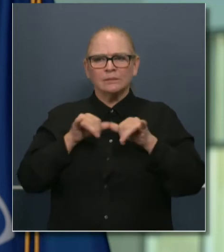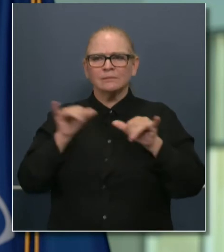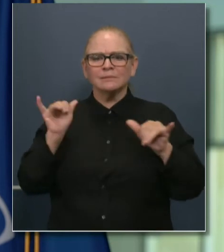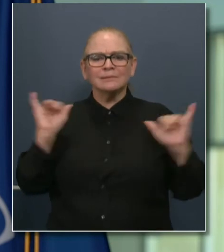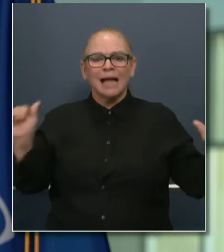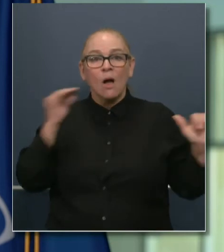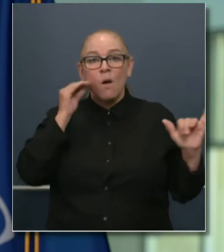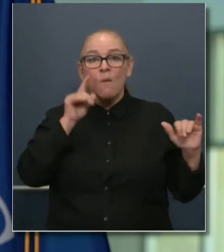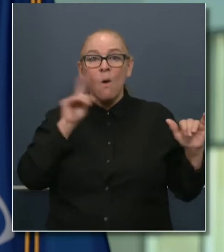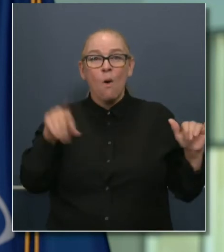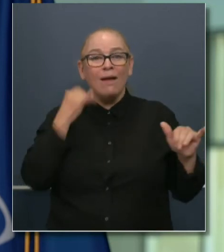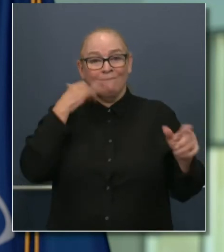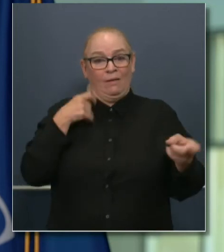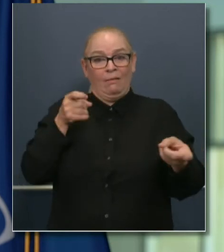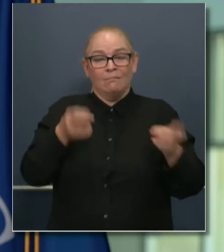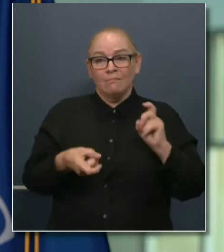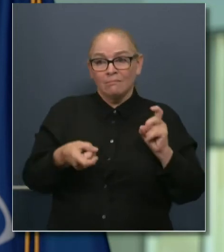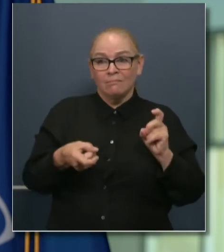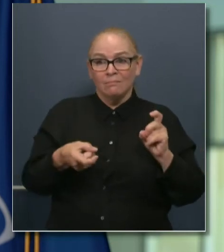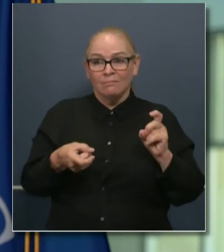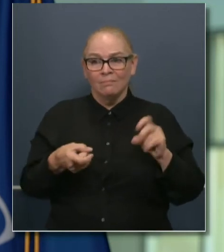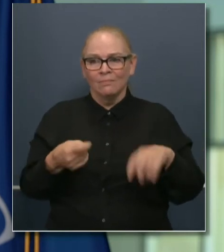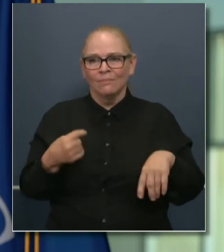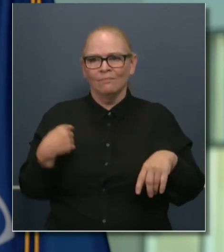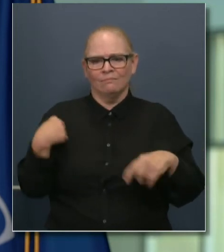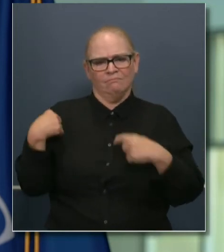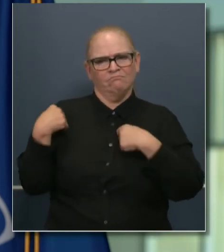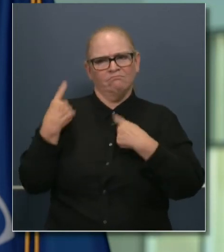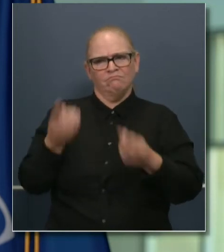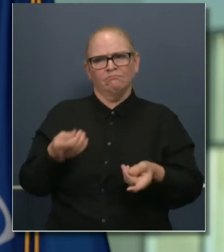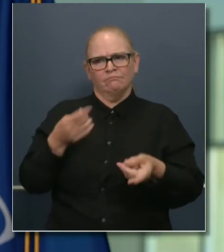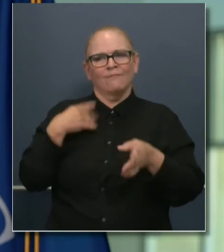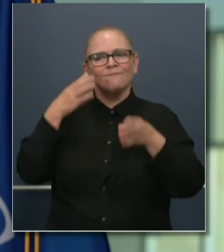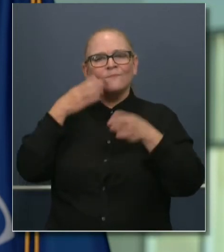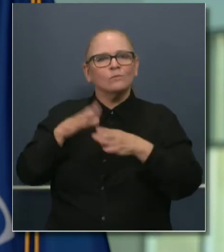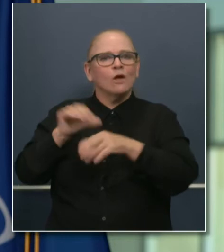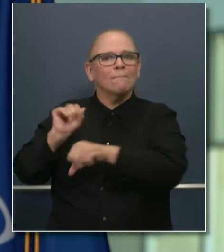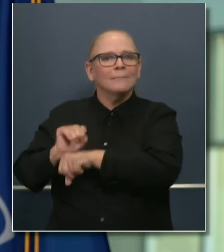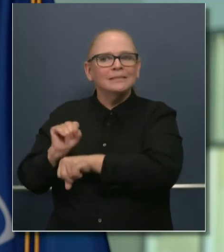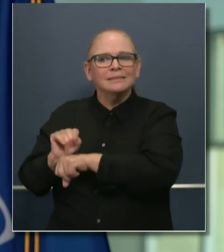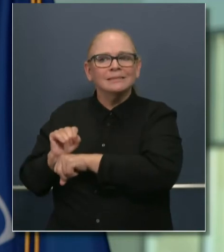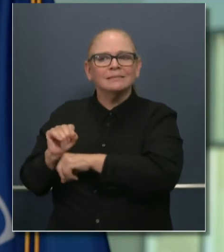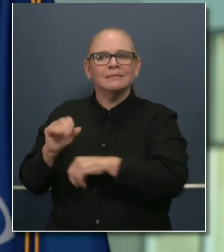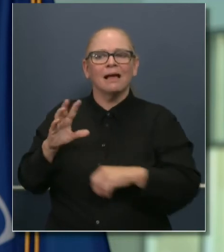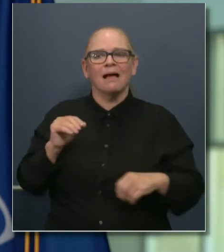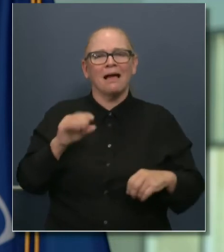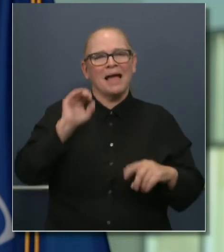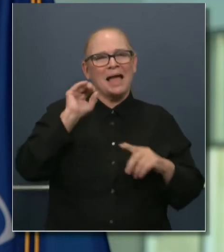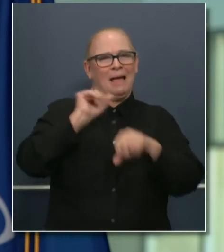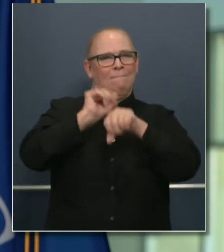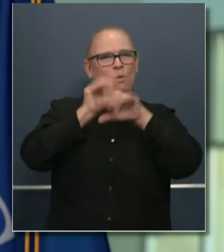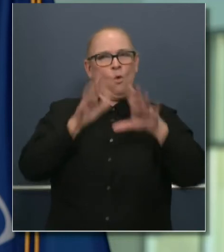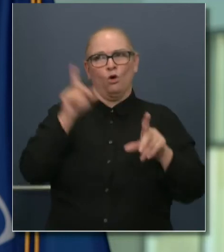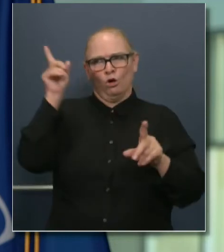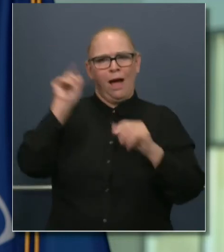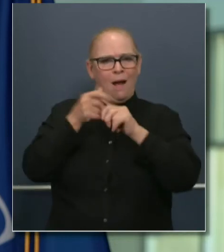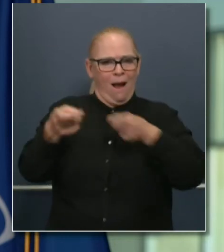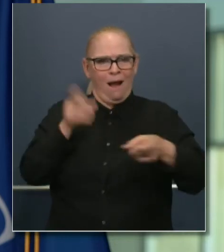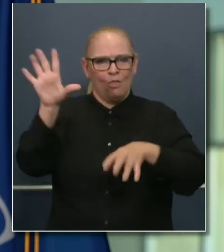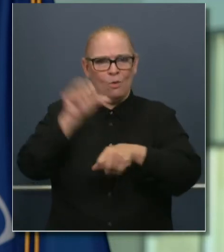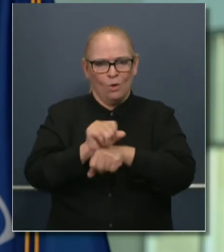as understandably we needed to be, with industry and employers, and we needed to